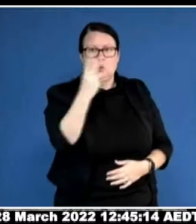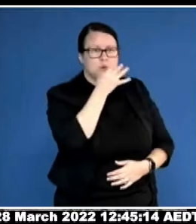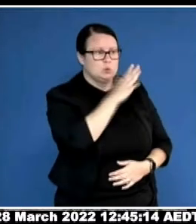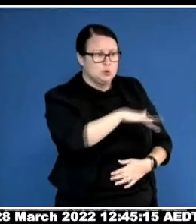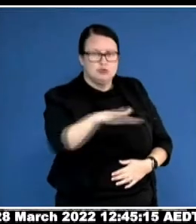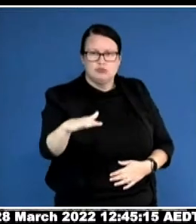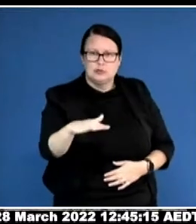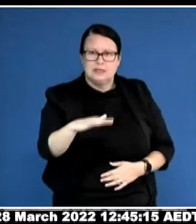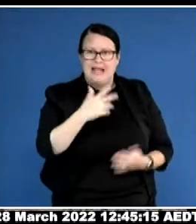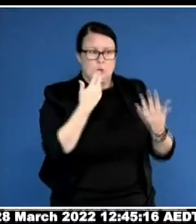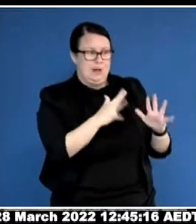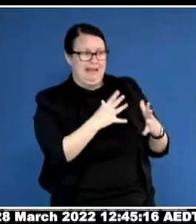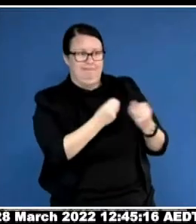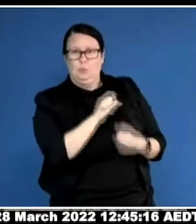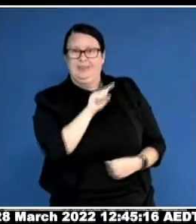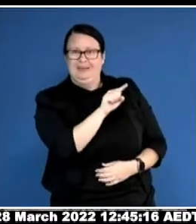your kids.